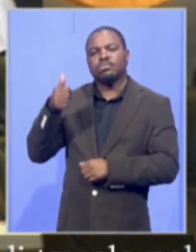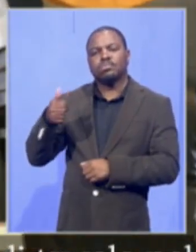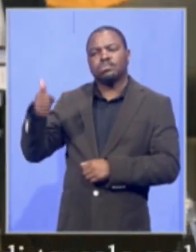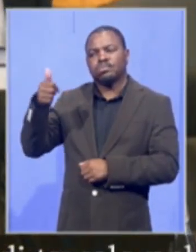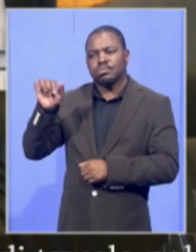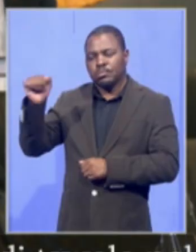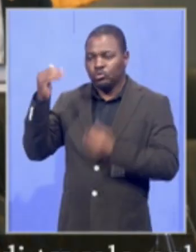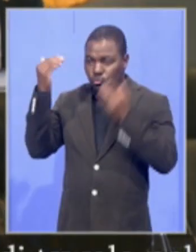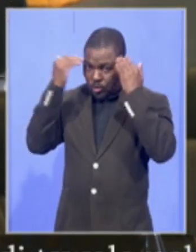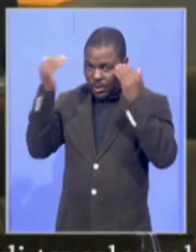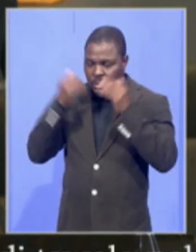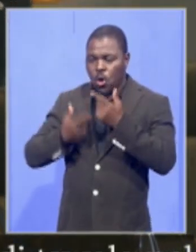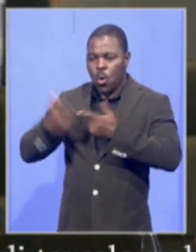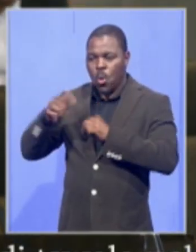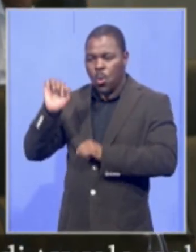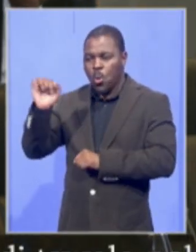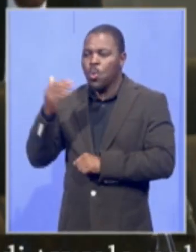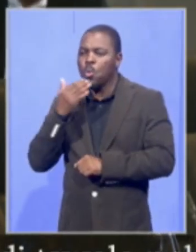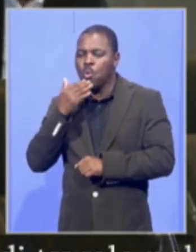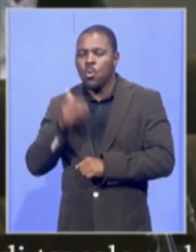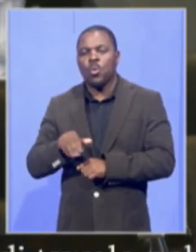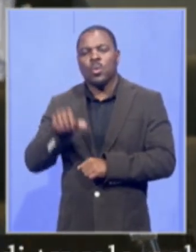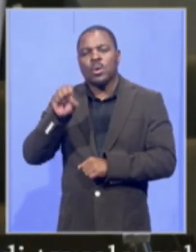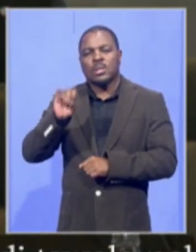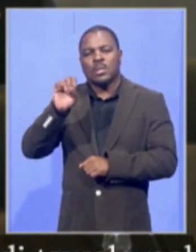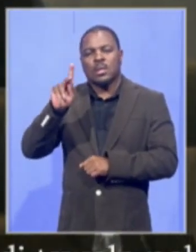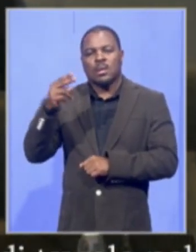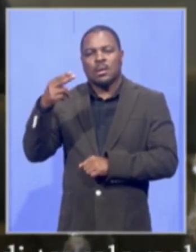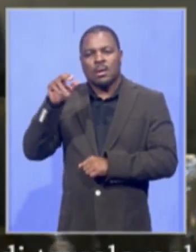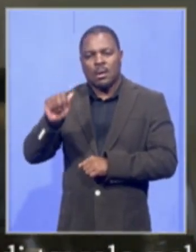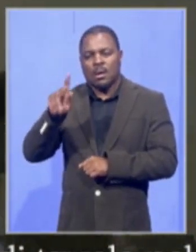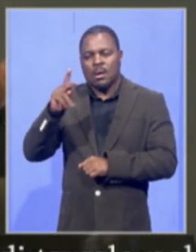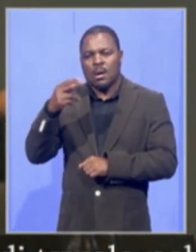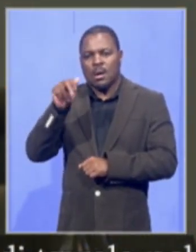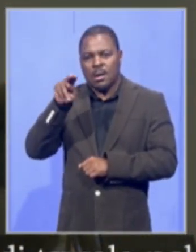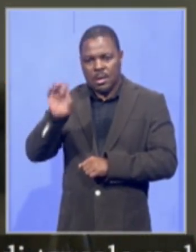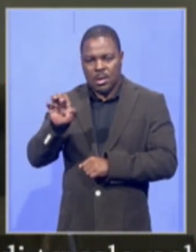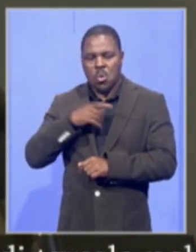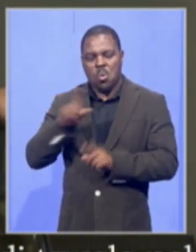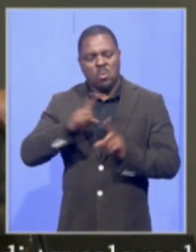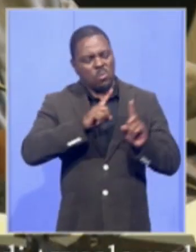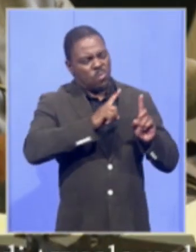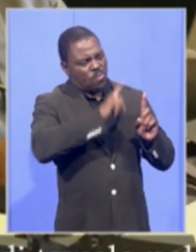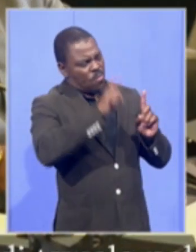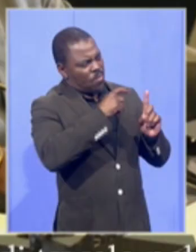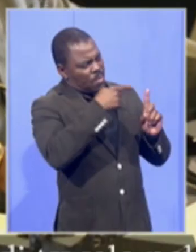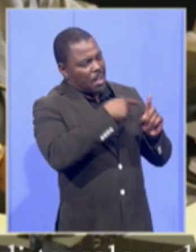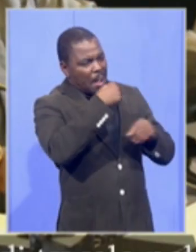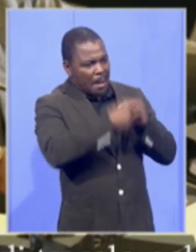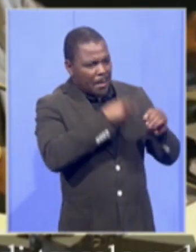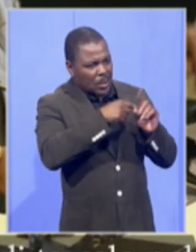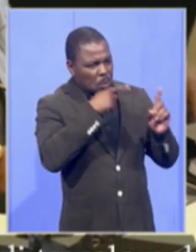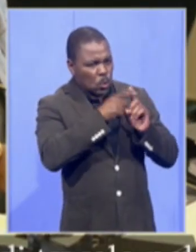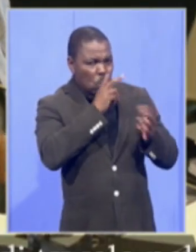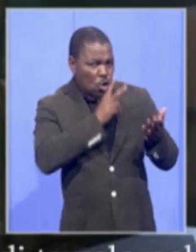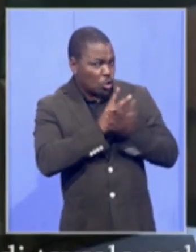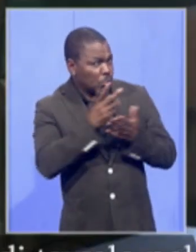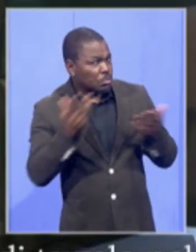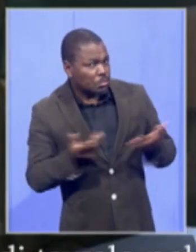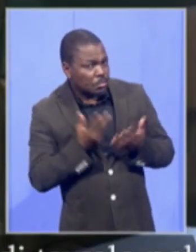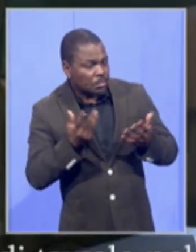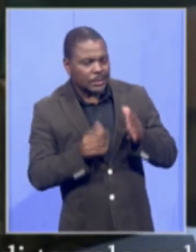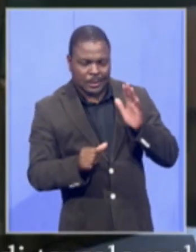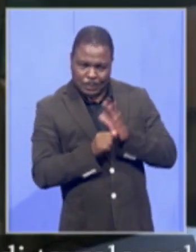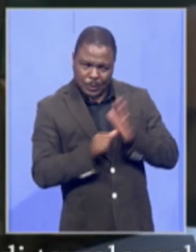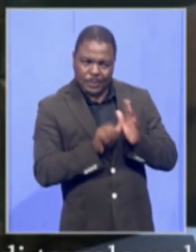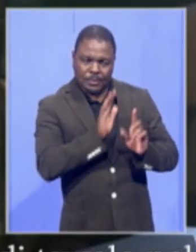Advocate Moses Kakhane o qadile ka ho fata Mengo ka dipotso tse mabapi le bohlokwa ba botshepehi. In fact, to